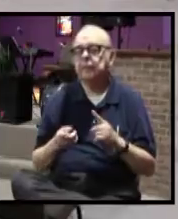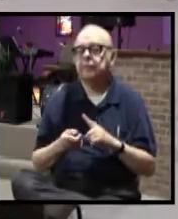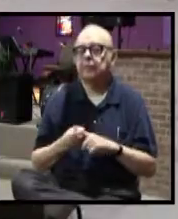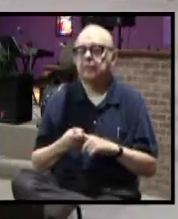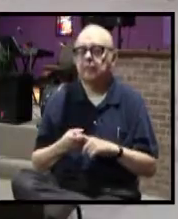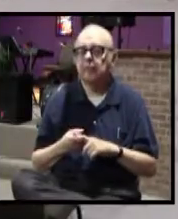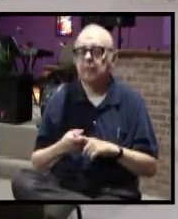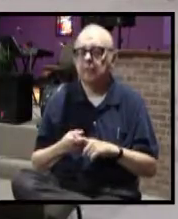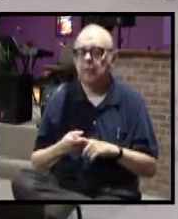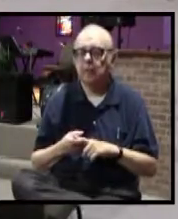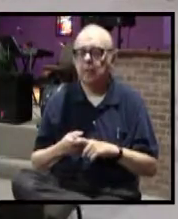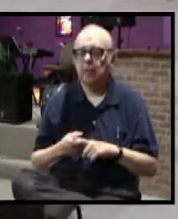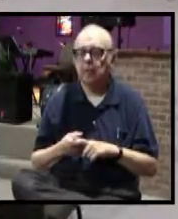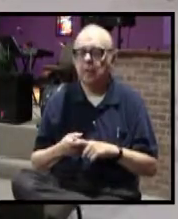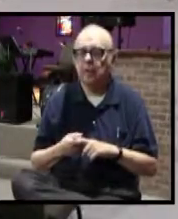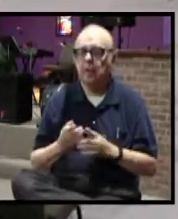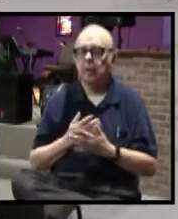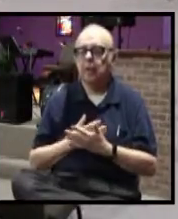had friends.